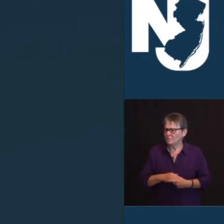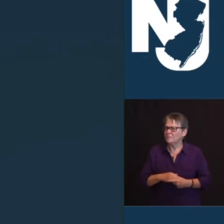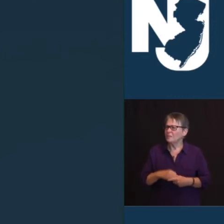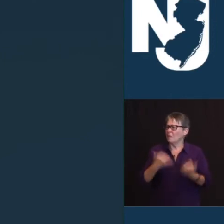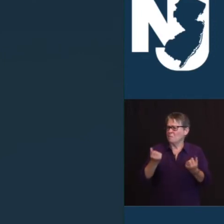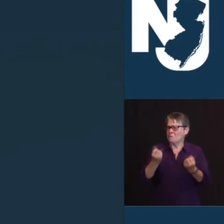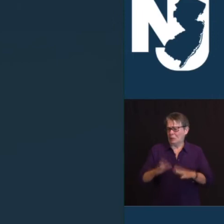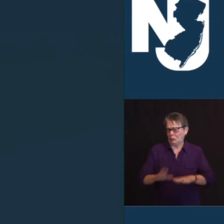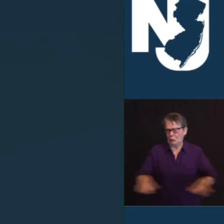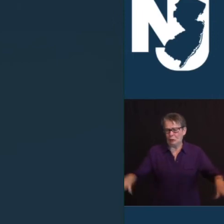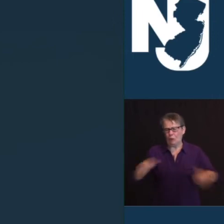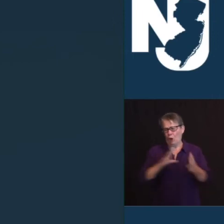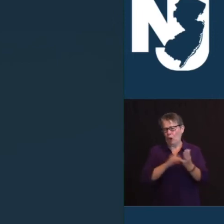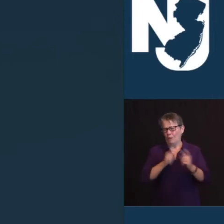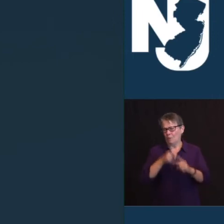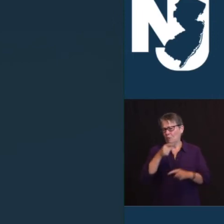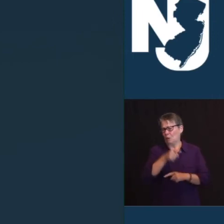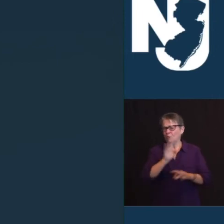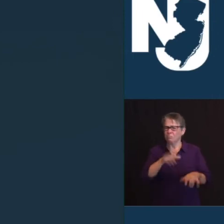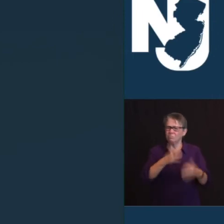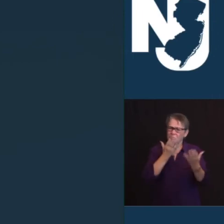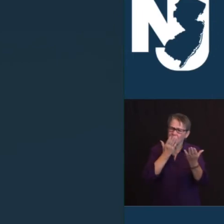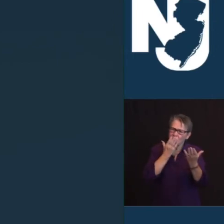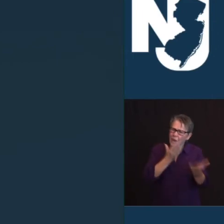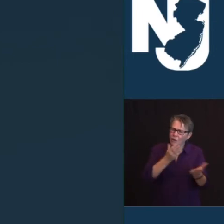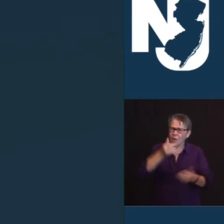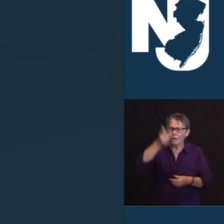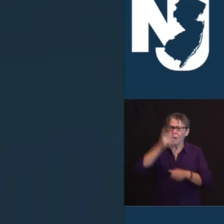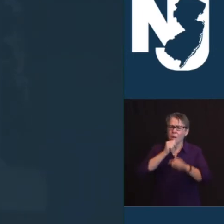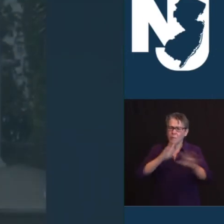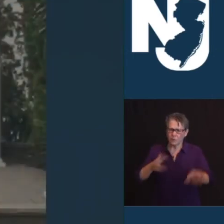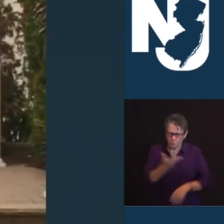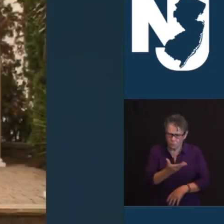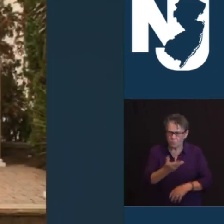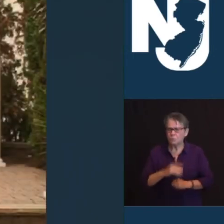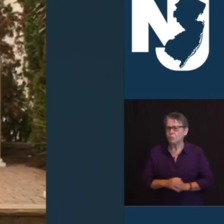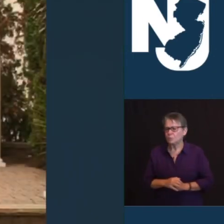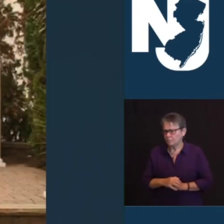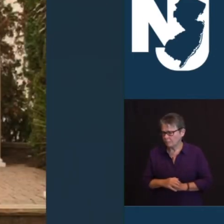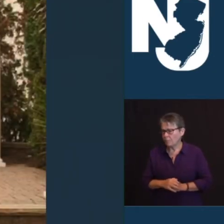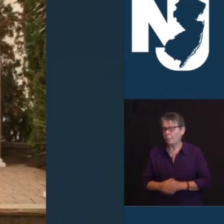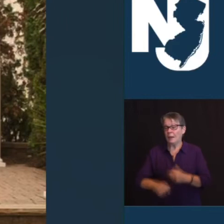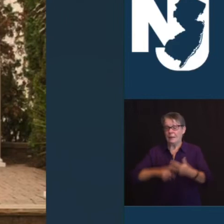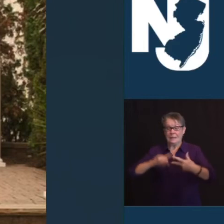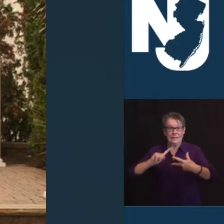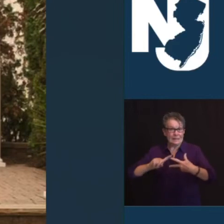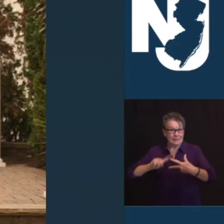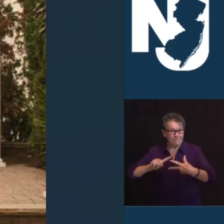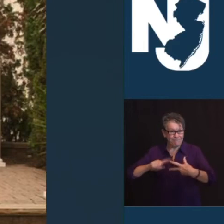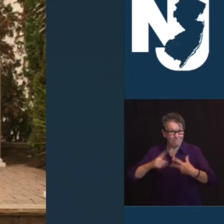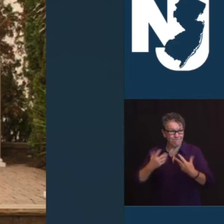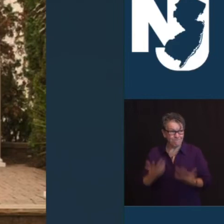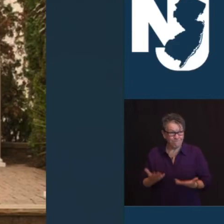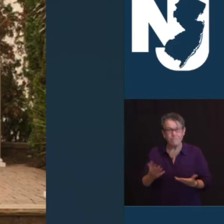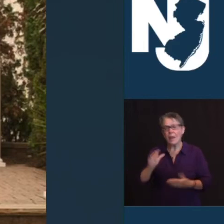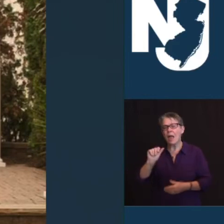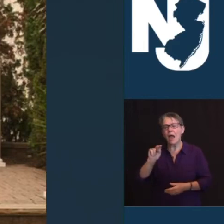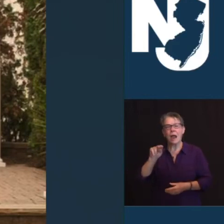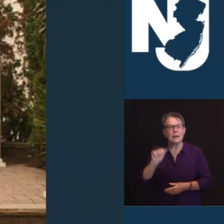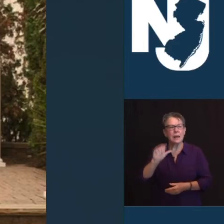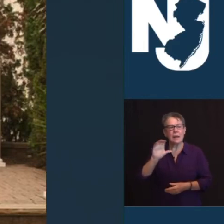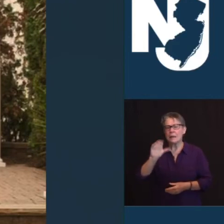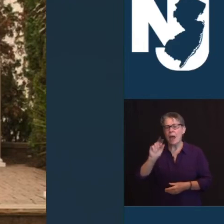talents with us for all those years. Next up, we go to Essex County and remember